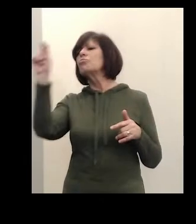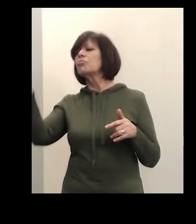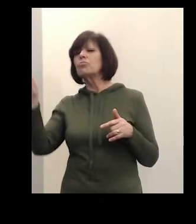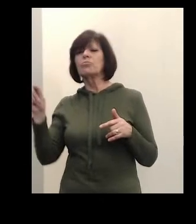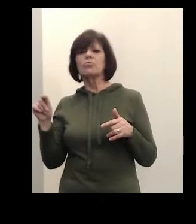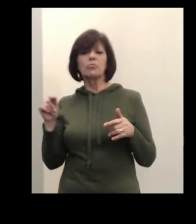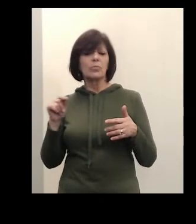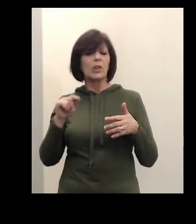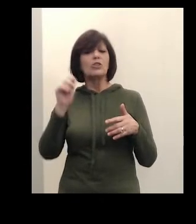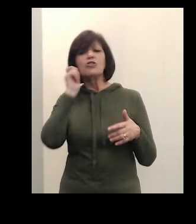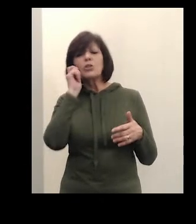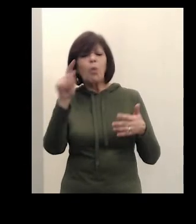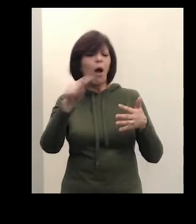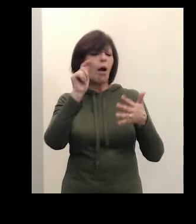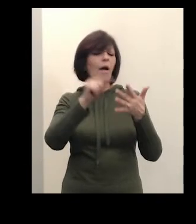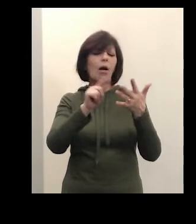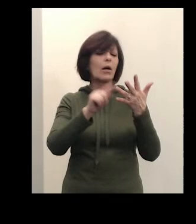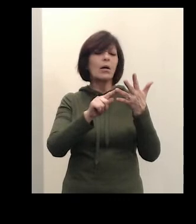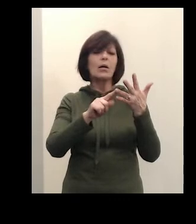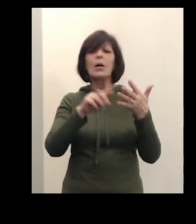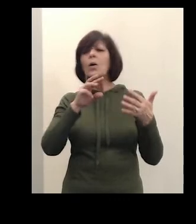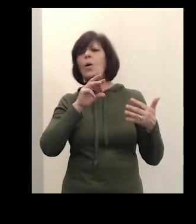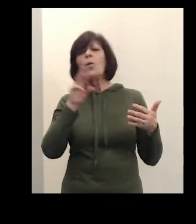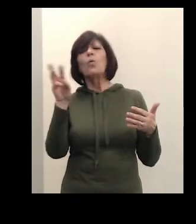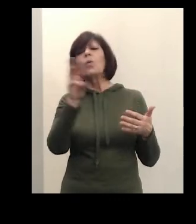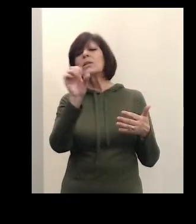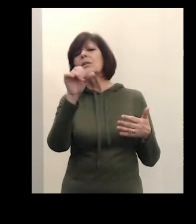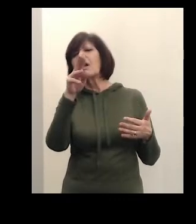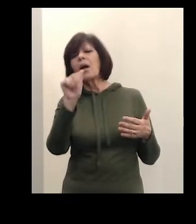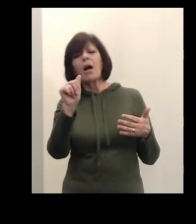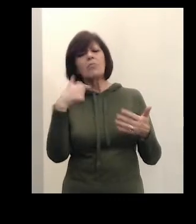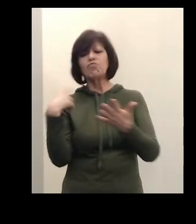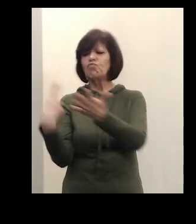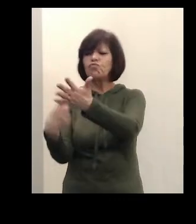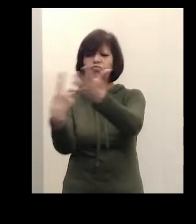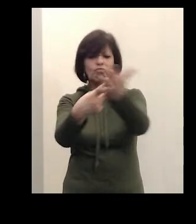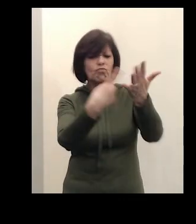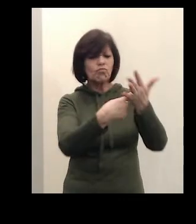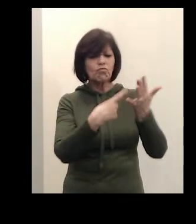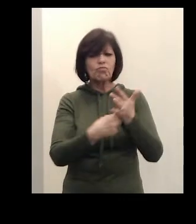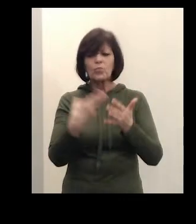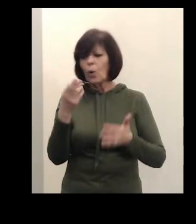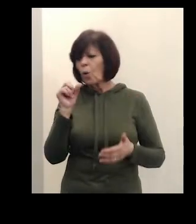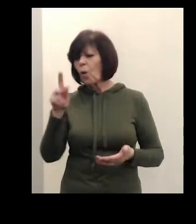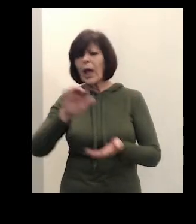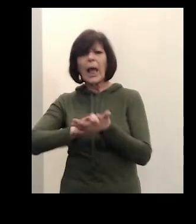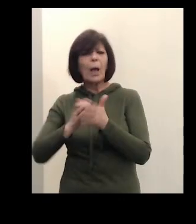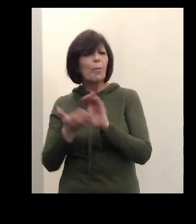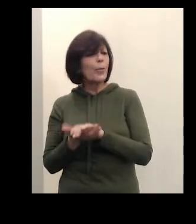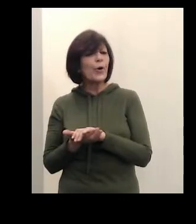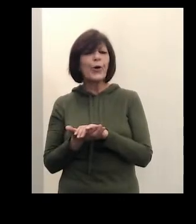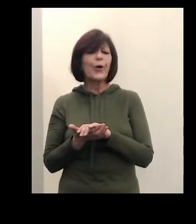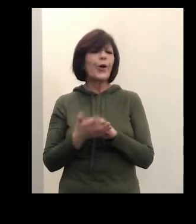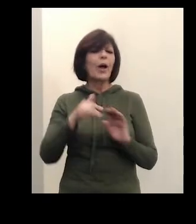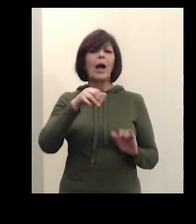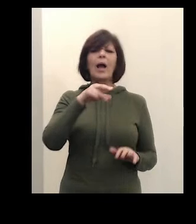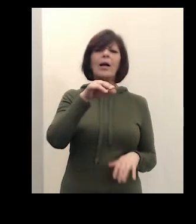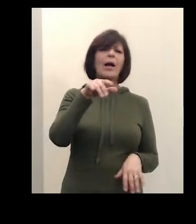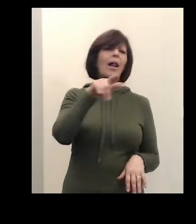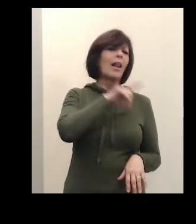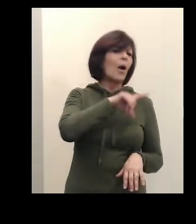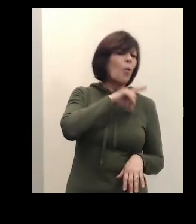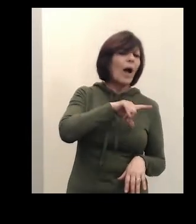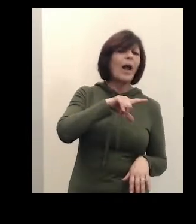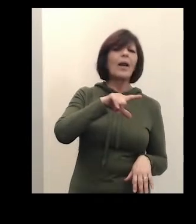of Cheektowaga, Dixon of West Seneca, Hoke of Hamburg, Mayor Iannello of Lackawanna, and of course Mayor